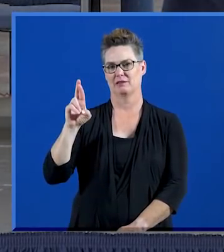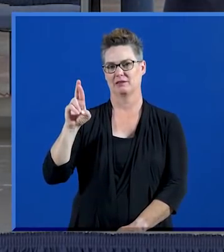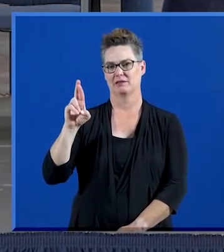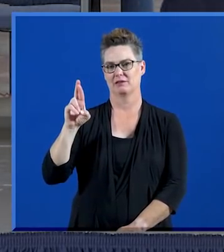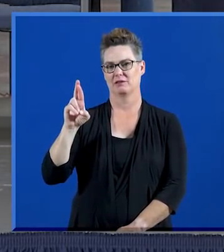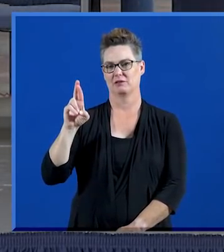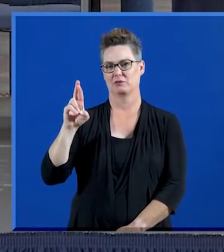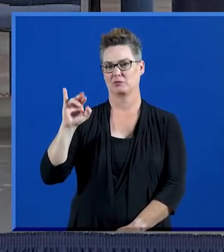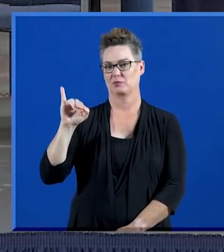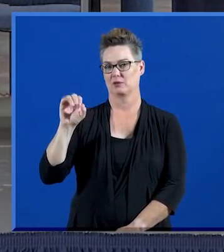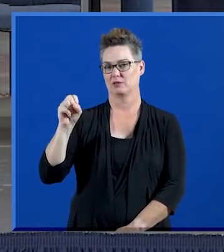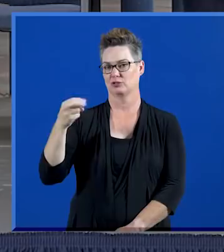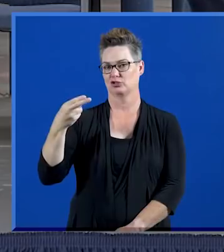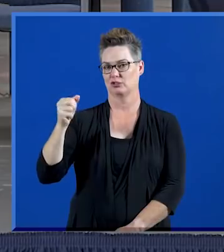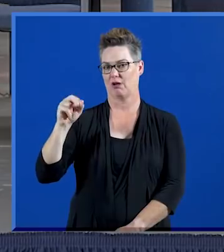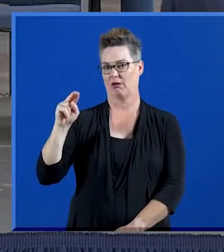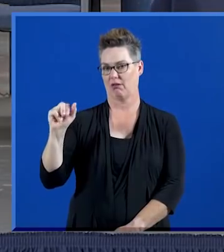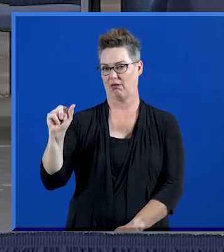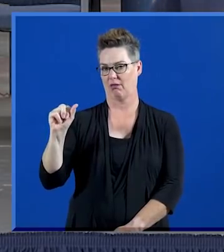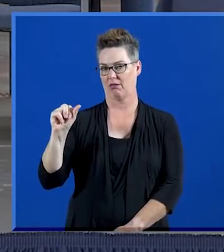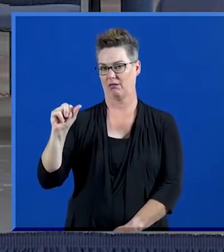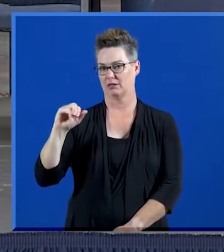Rashana Janalagata.